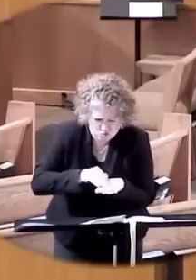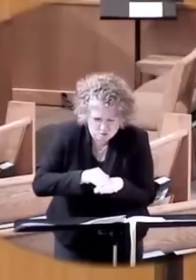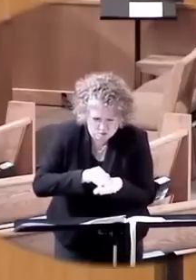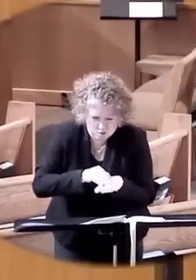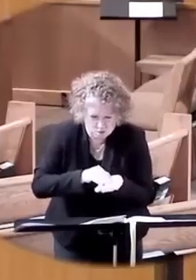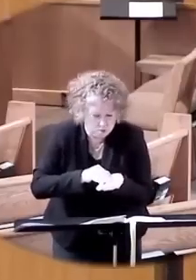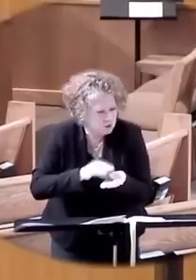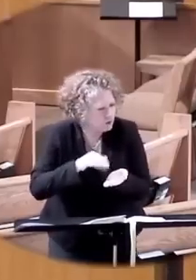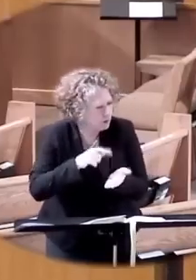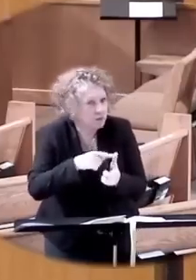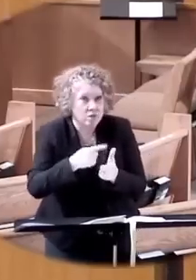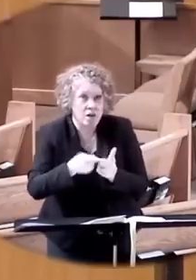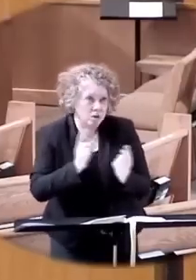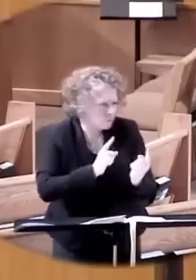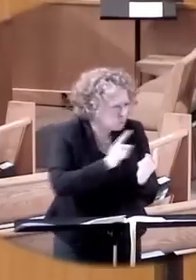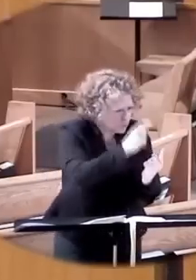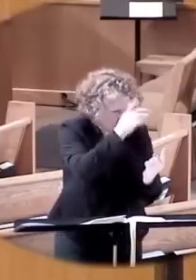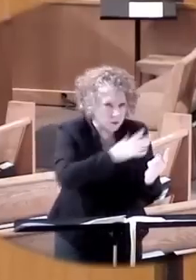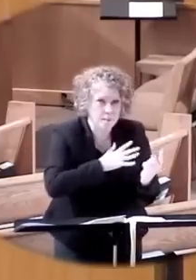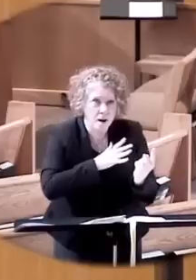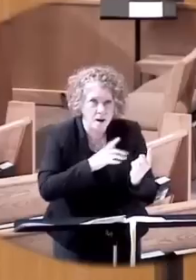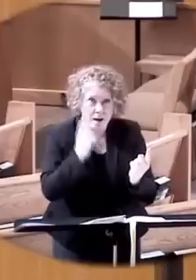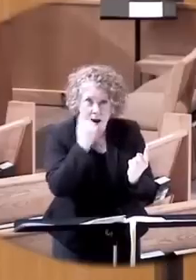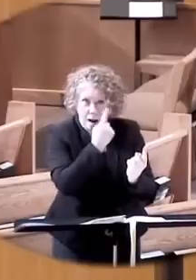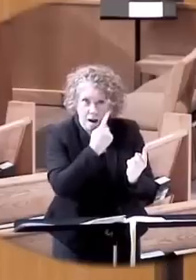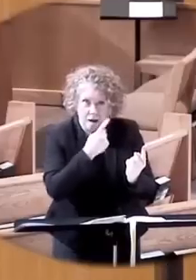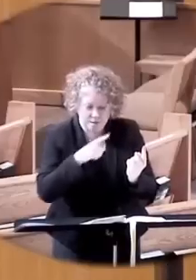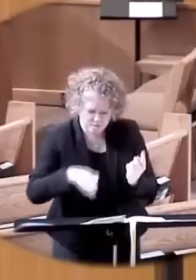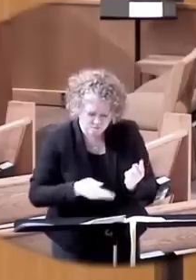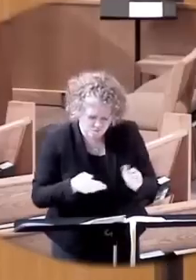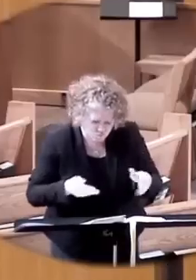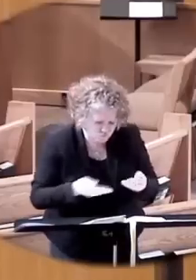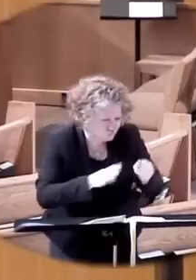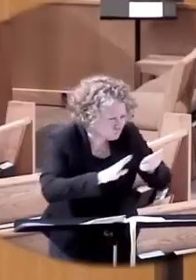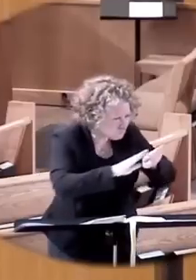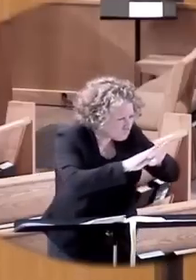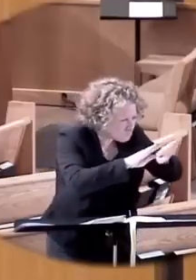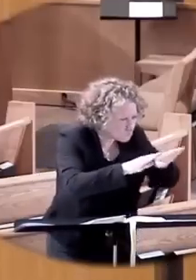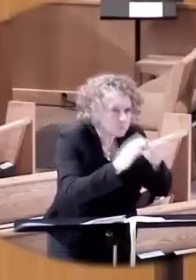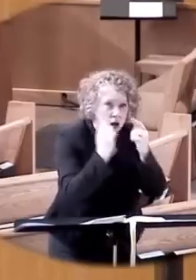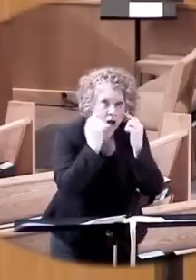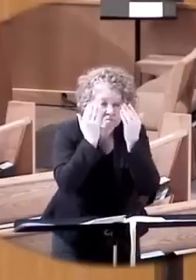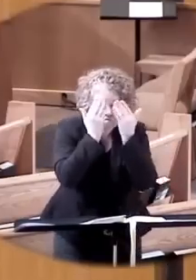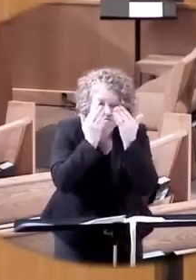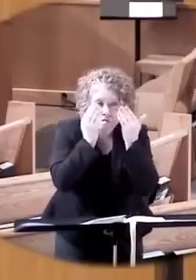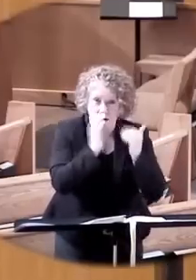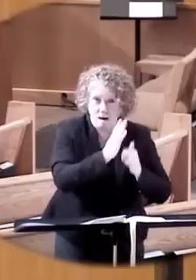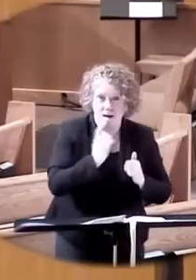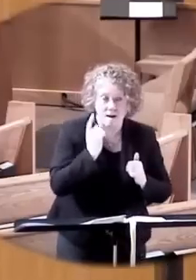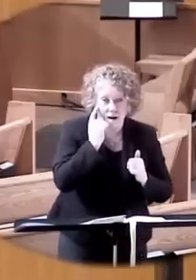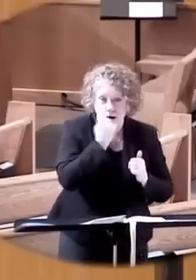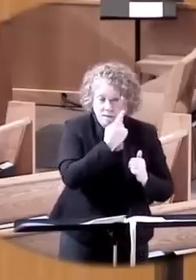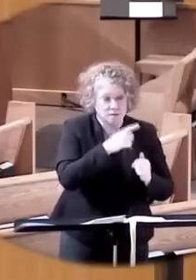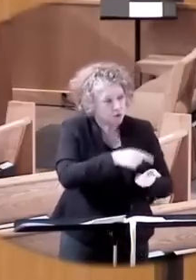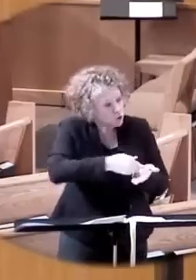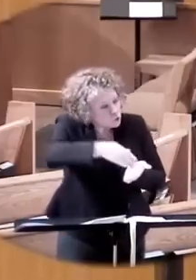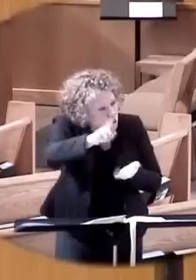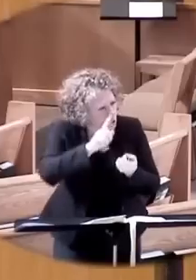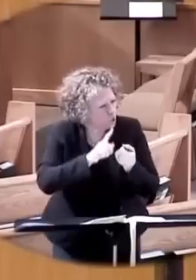to him, "Go wash in the pool of Siloam," which means